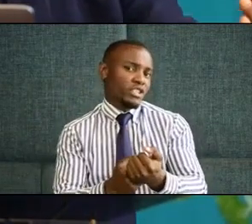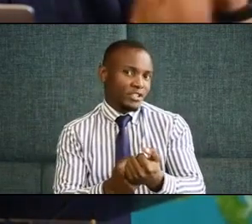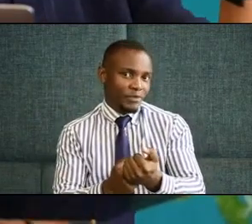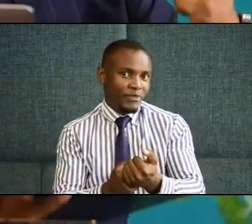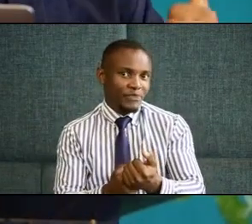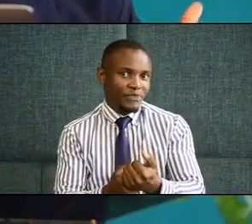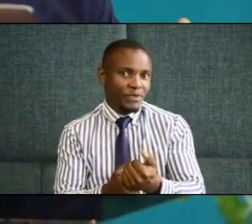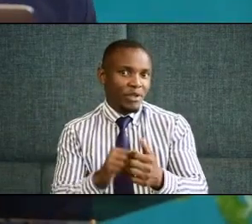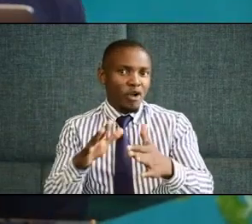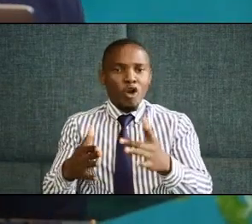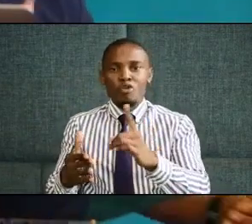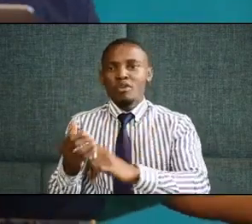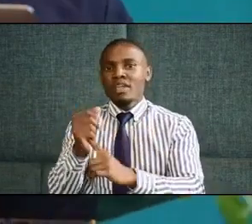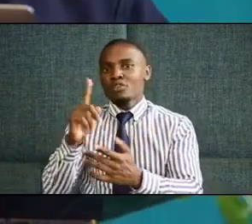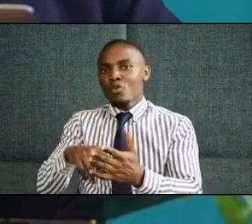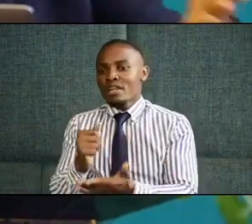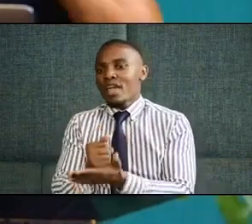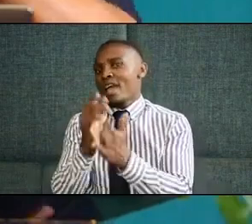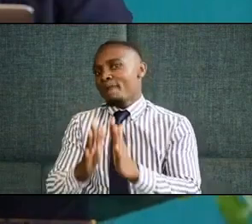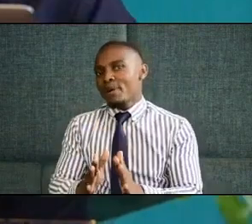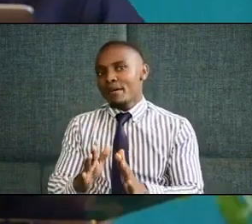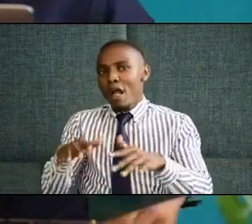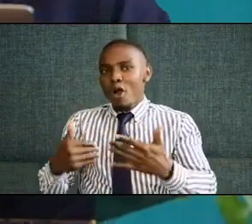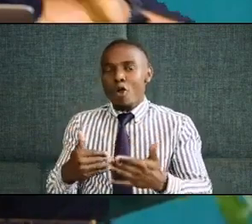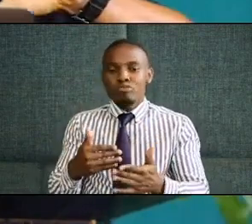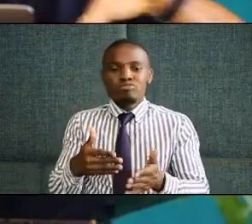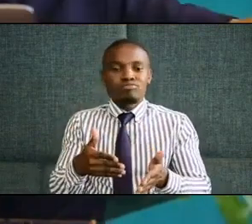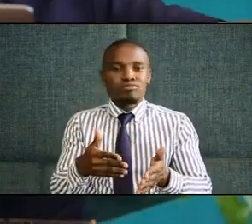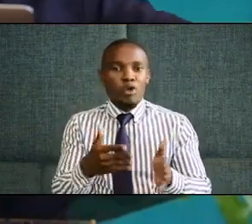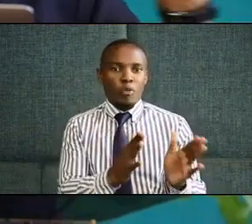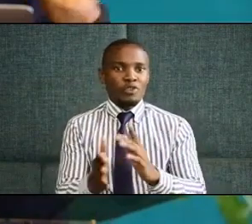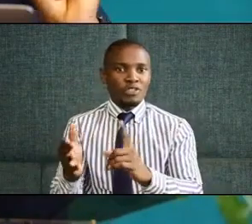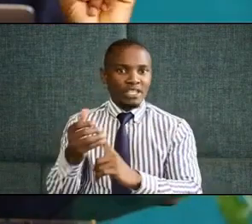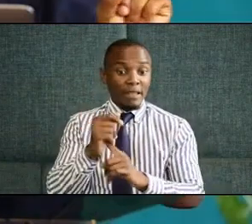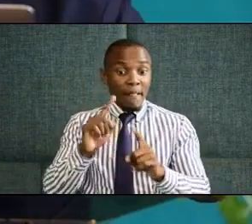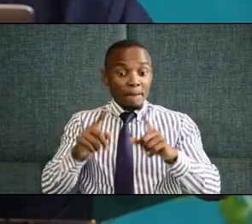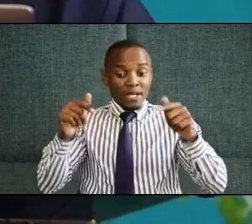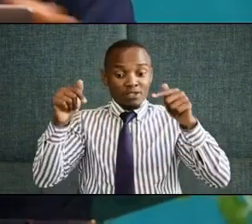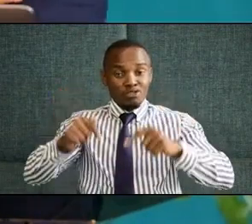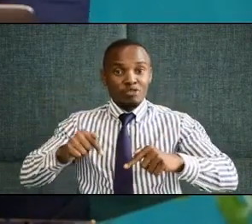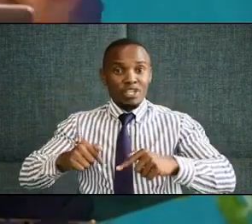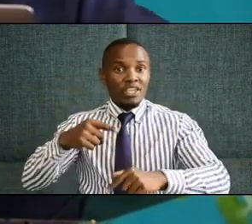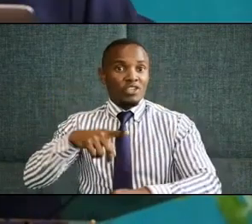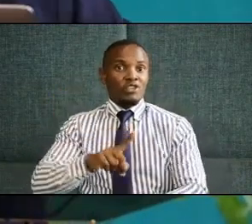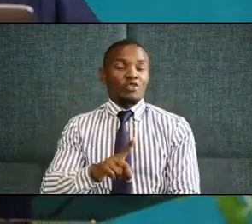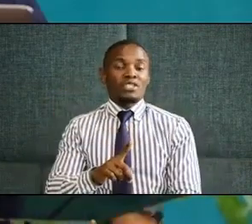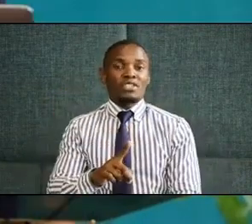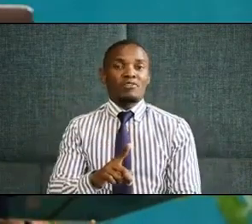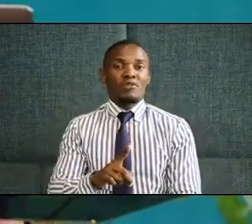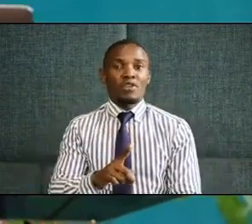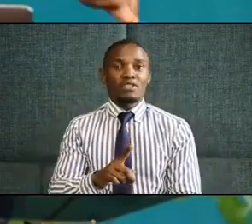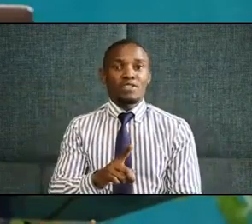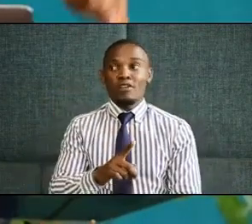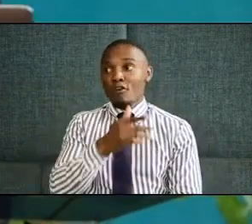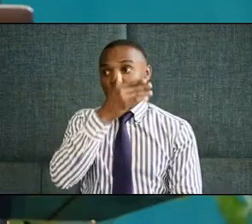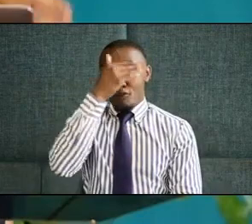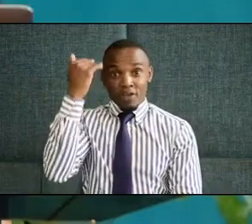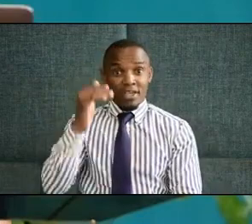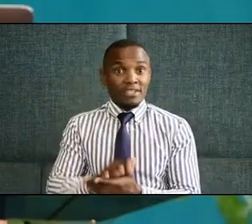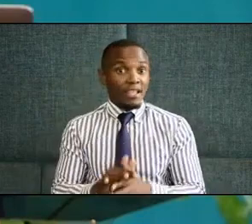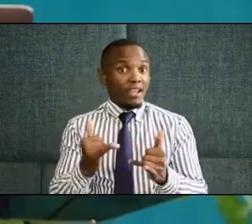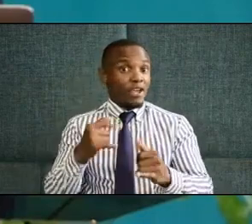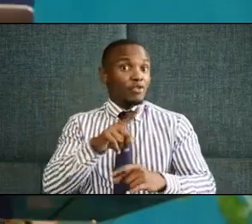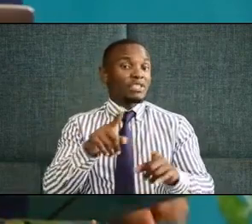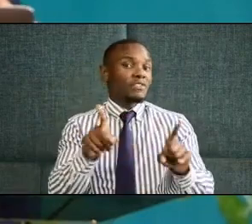You got some destiny helpers. You got some privileges. Today, you have arrived. Guess what? You are in Genesis